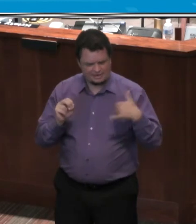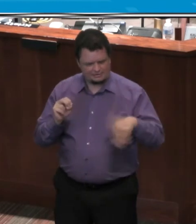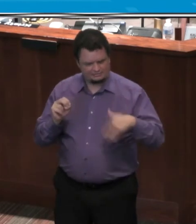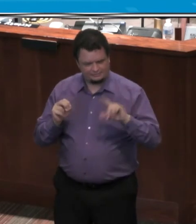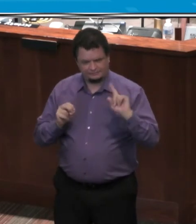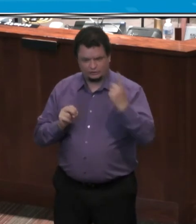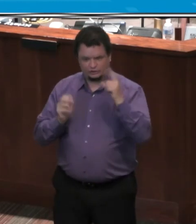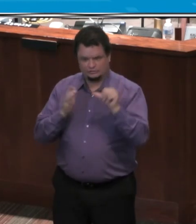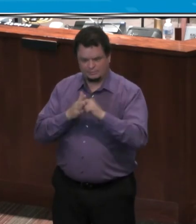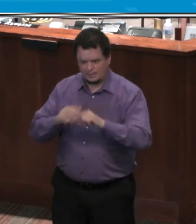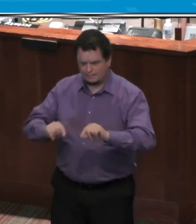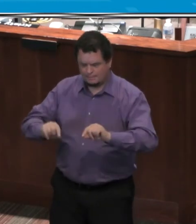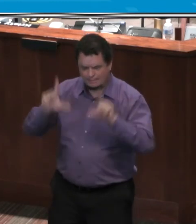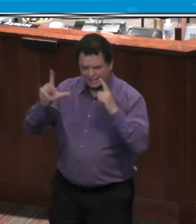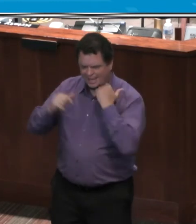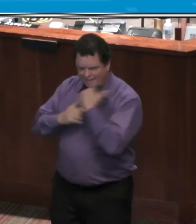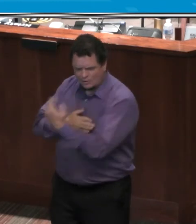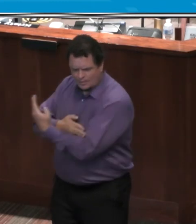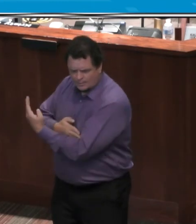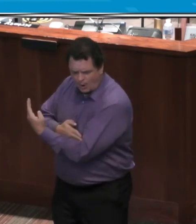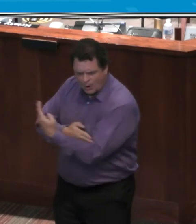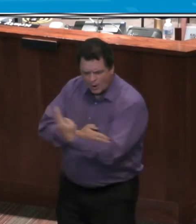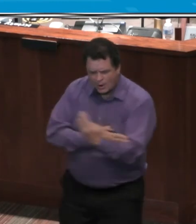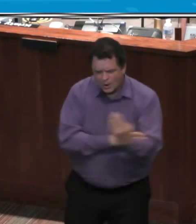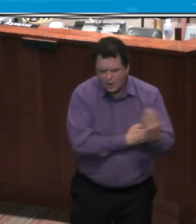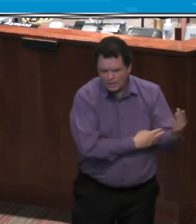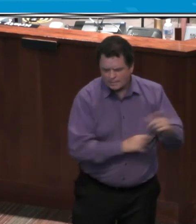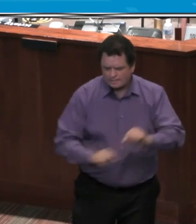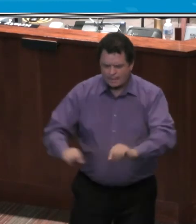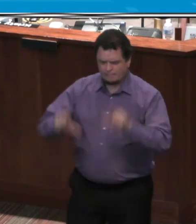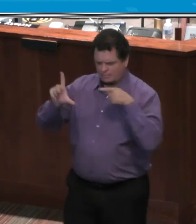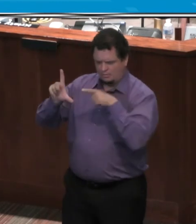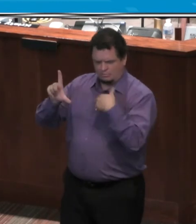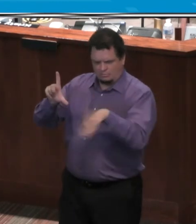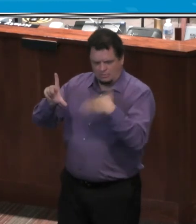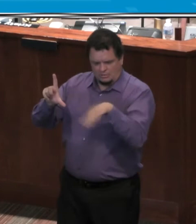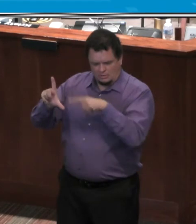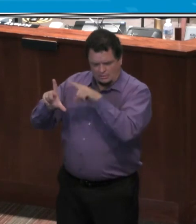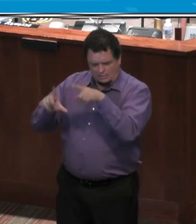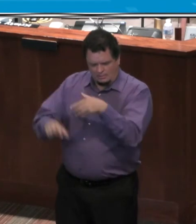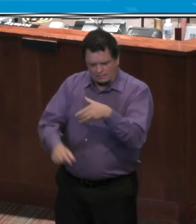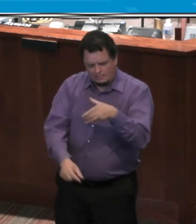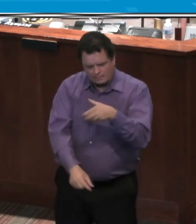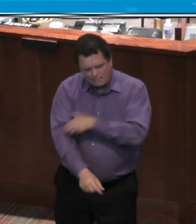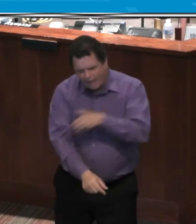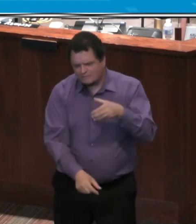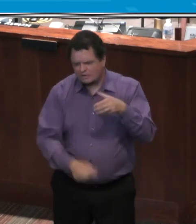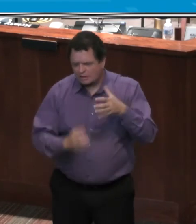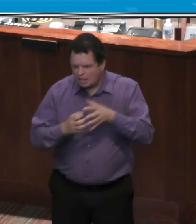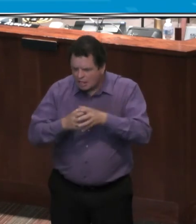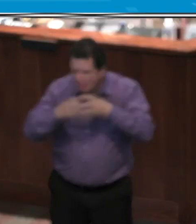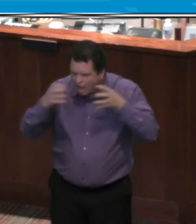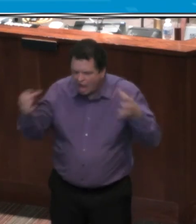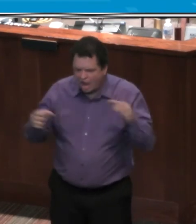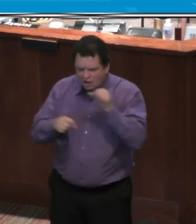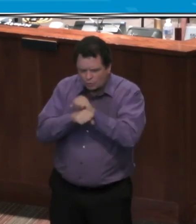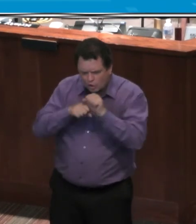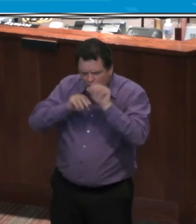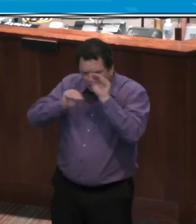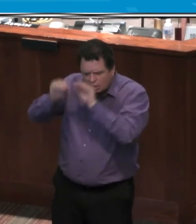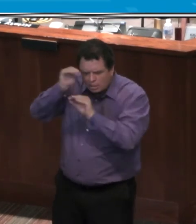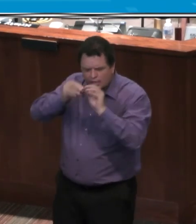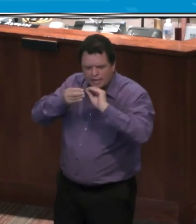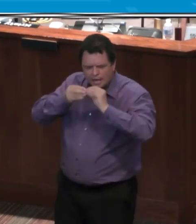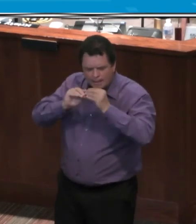incredibly powerful. There's obviously a huge amount of work machinery, if you will,